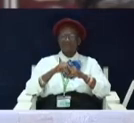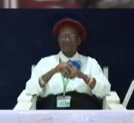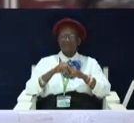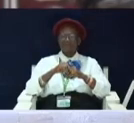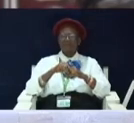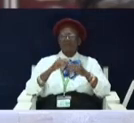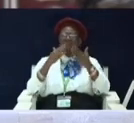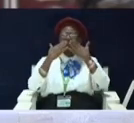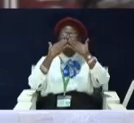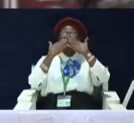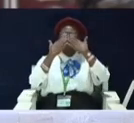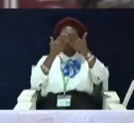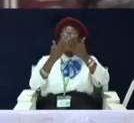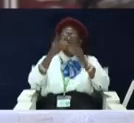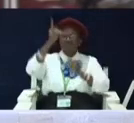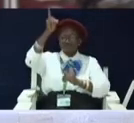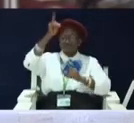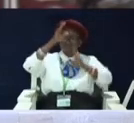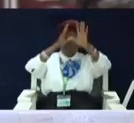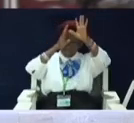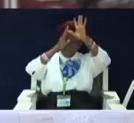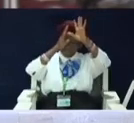Thank you, Father.